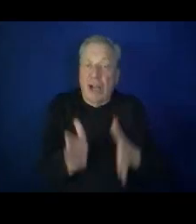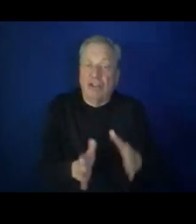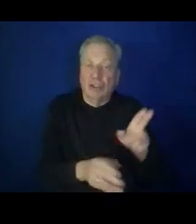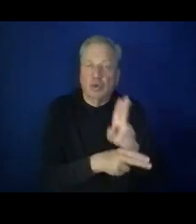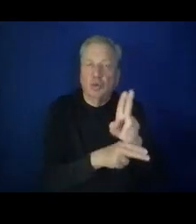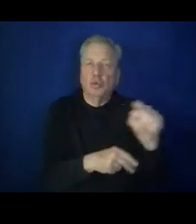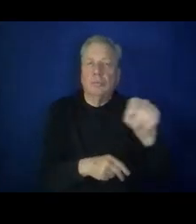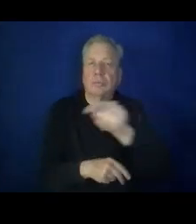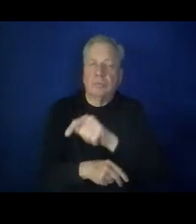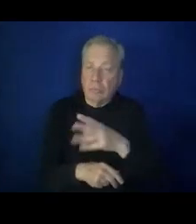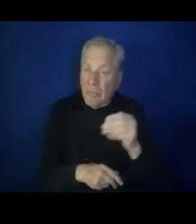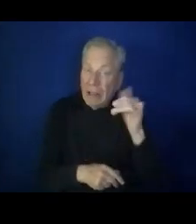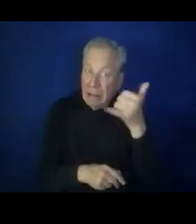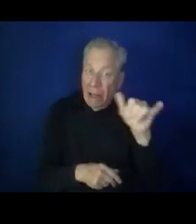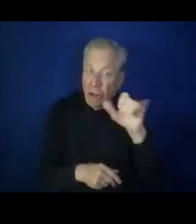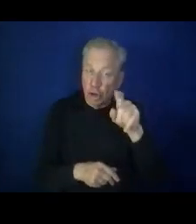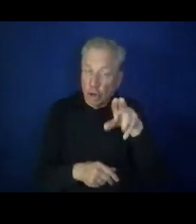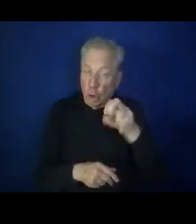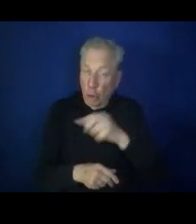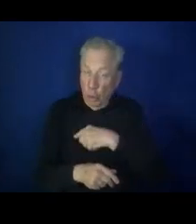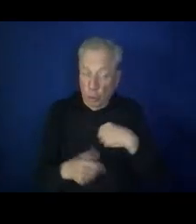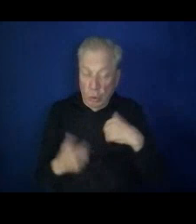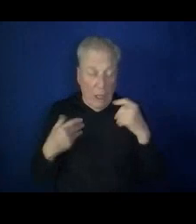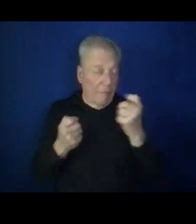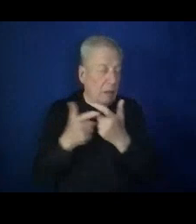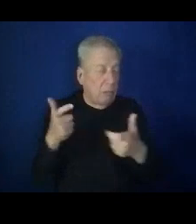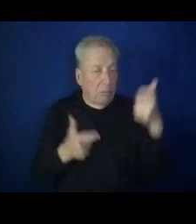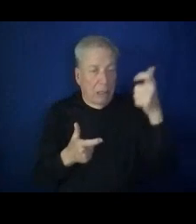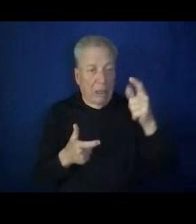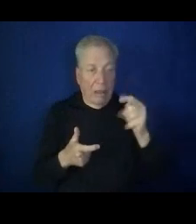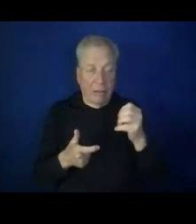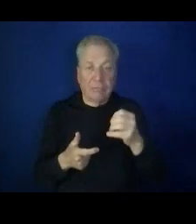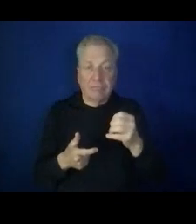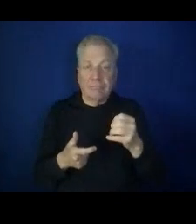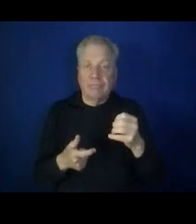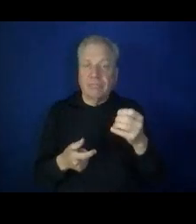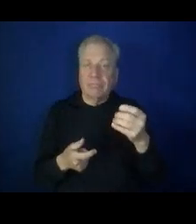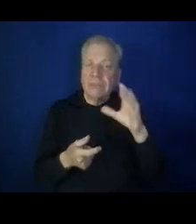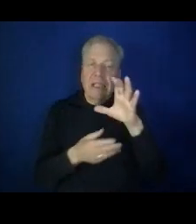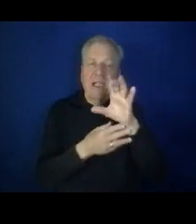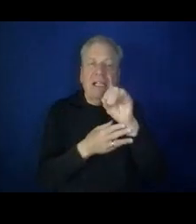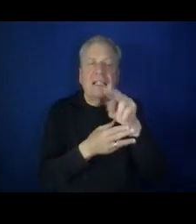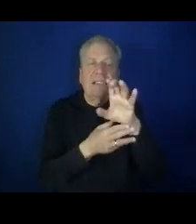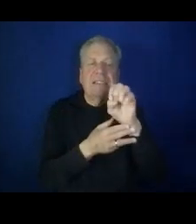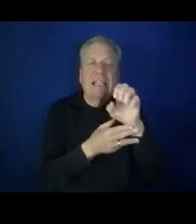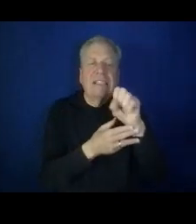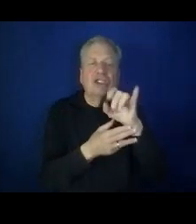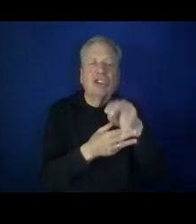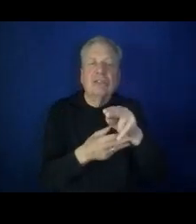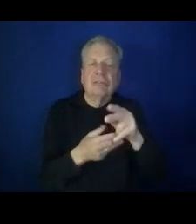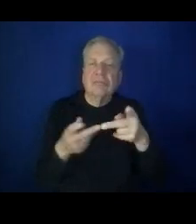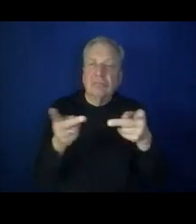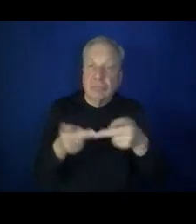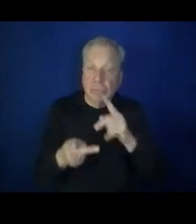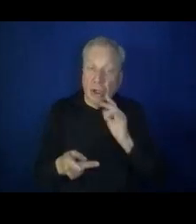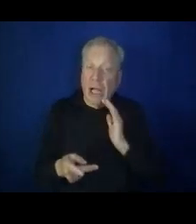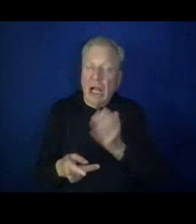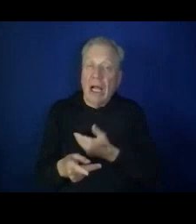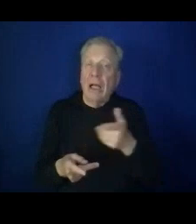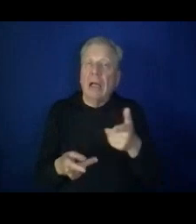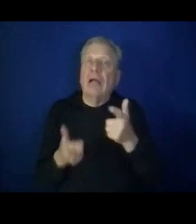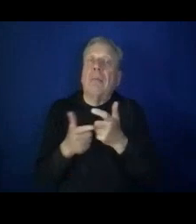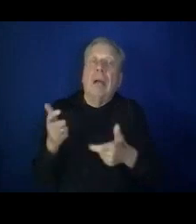So Yellowstone, we do have one of the biggest concessions management programs in the Park Service. Our CUA program is the